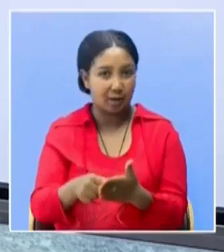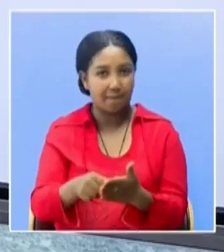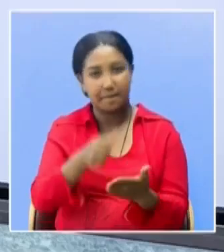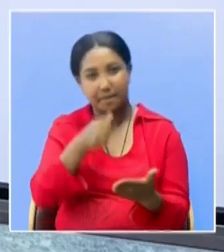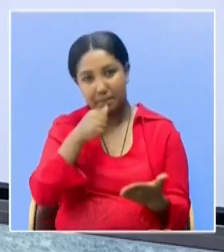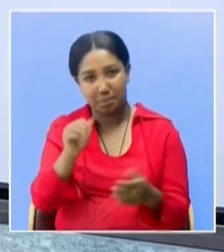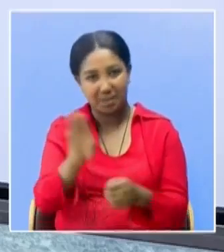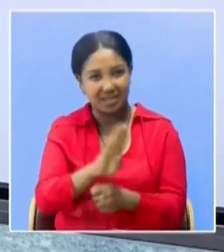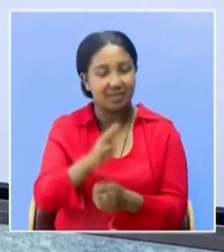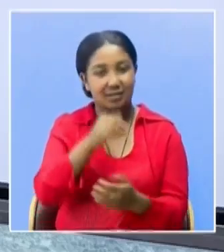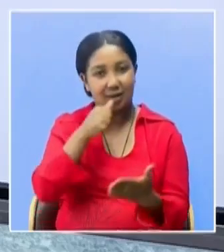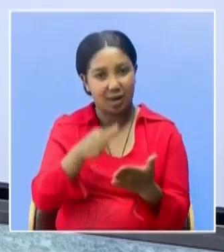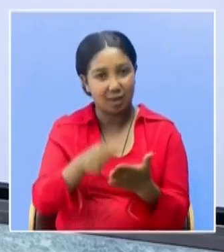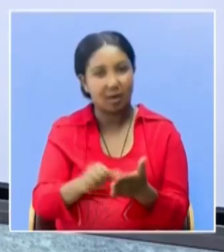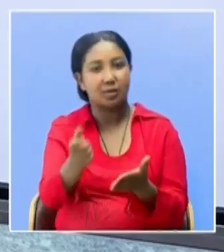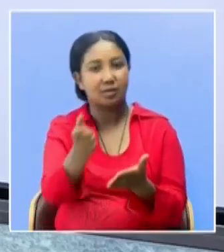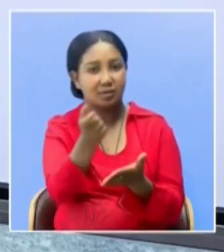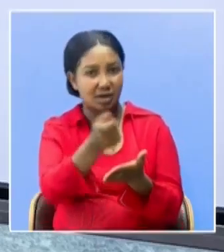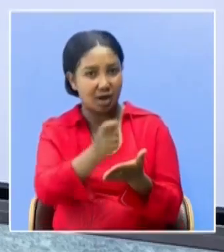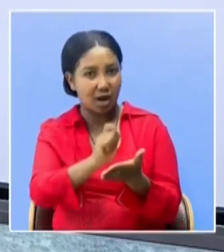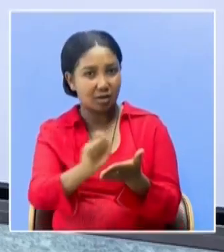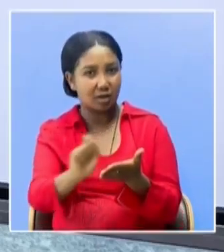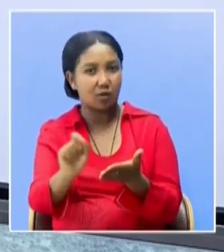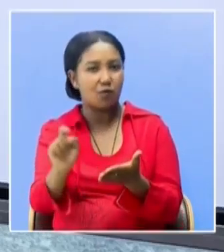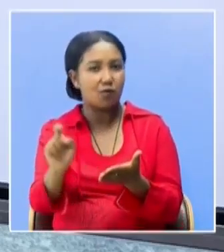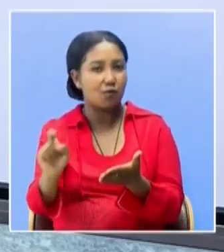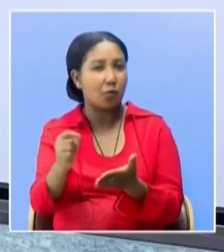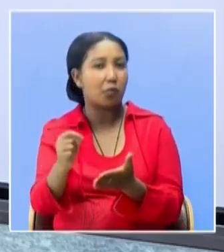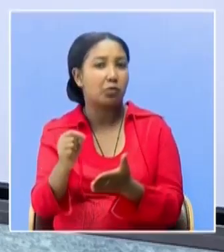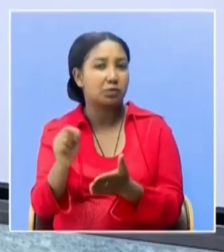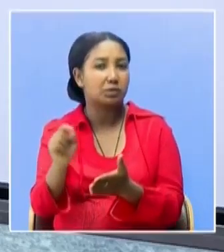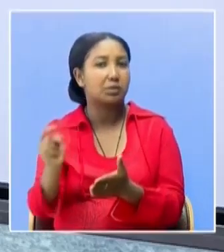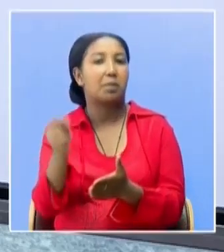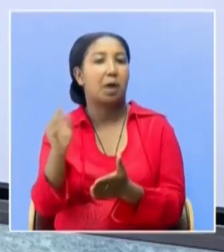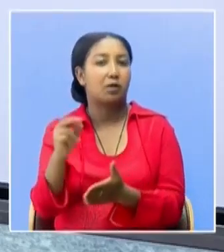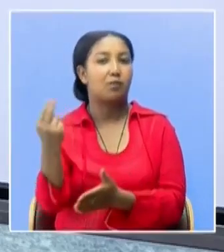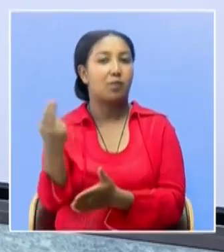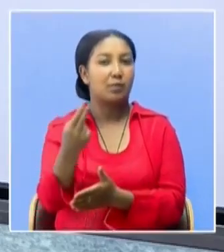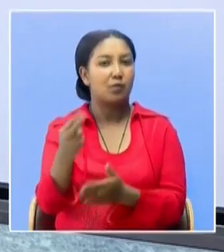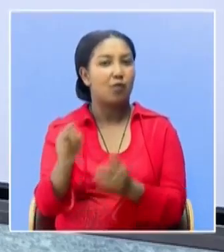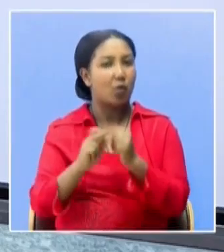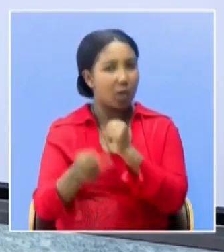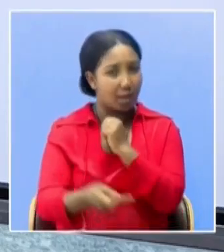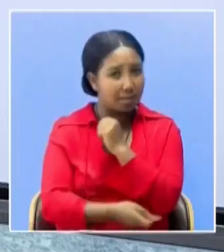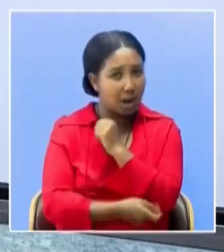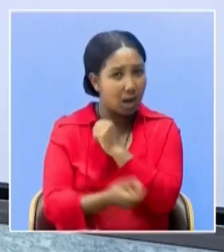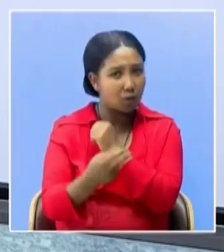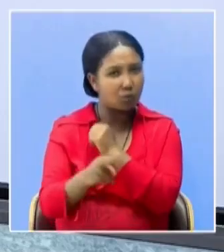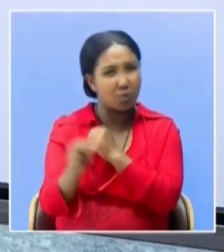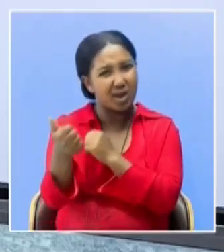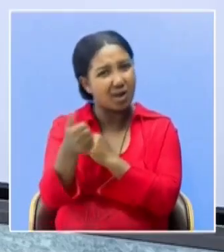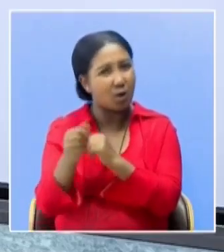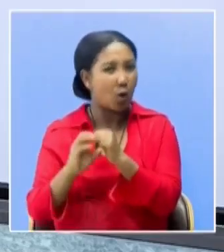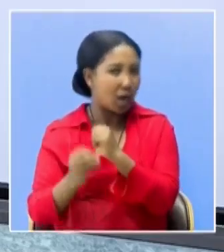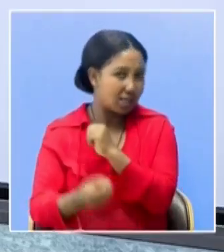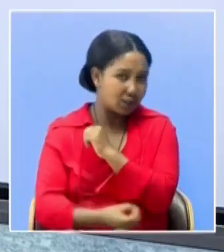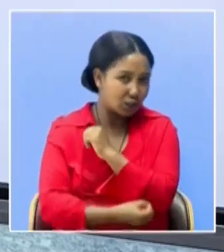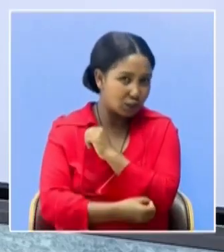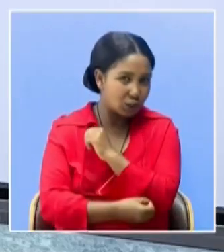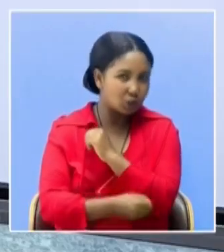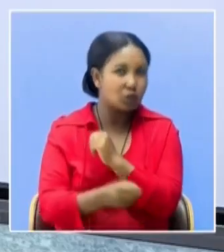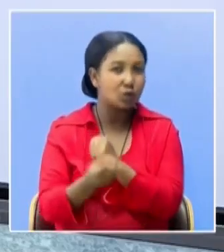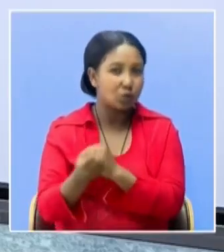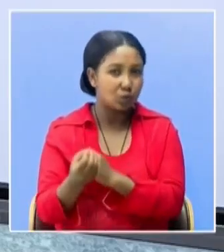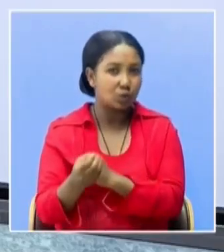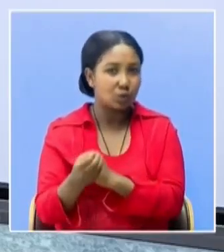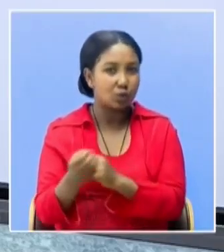Business letter. You are writing for a specific purpose to the company, to any organization, in order